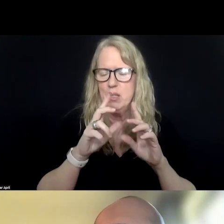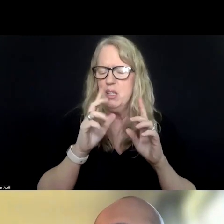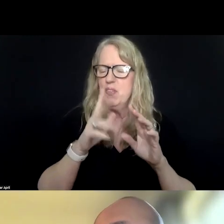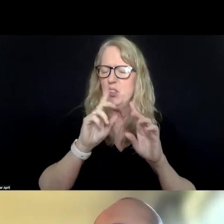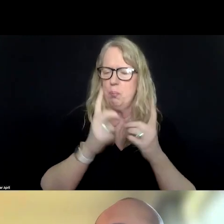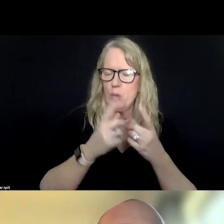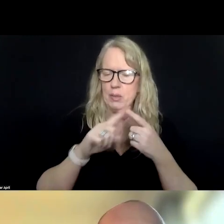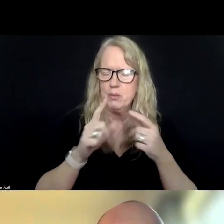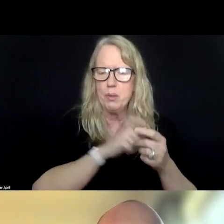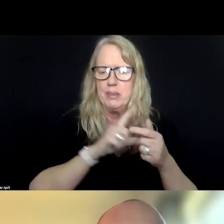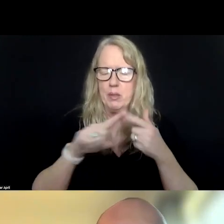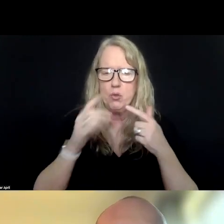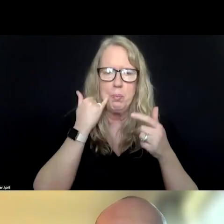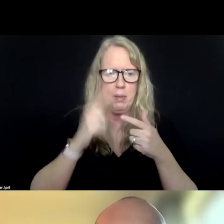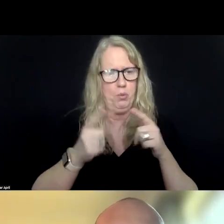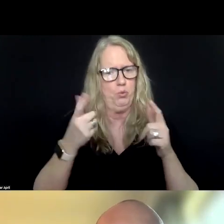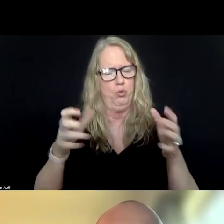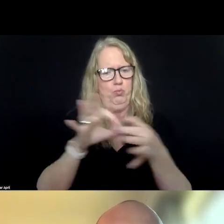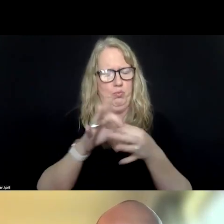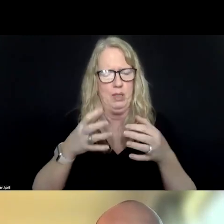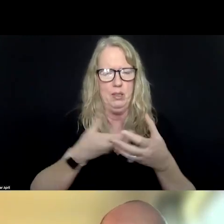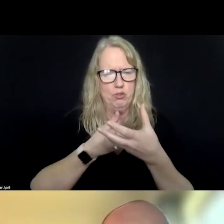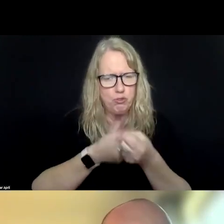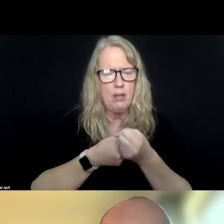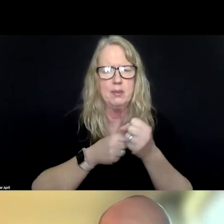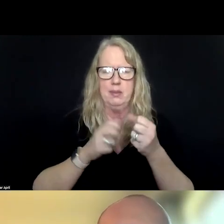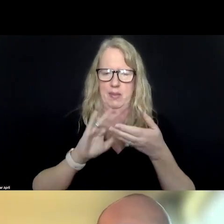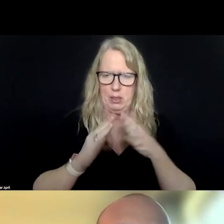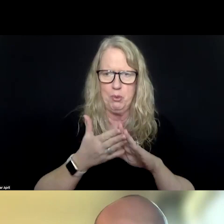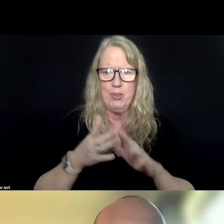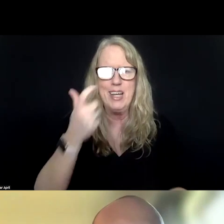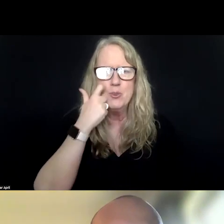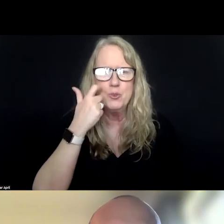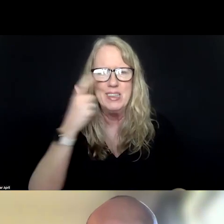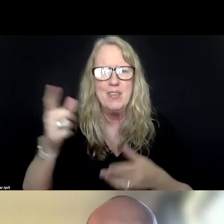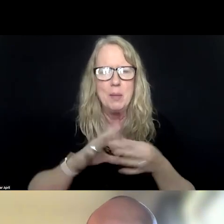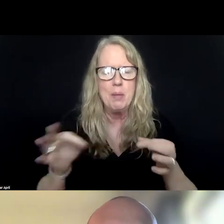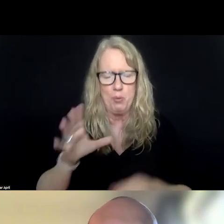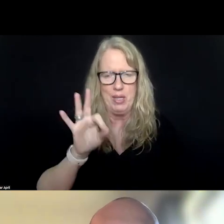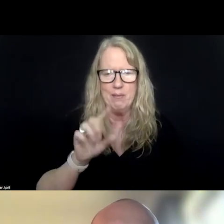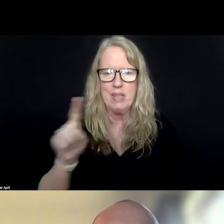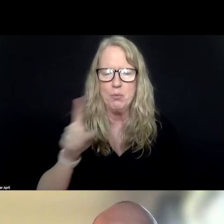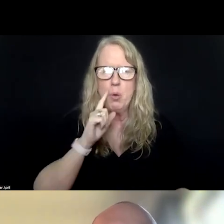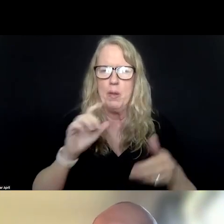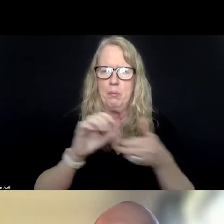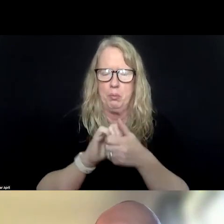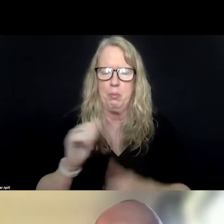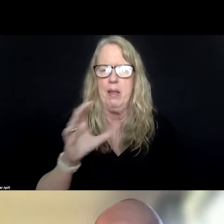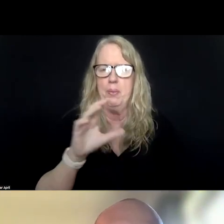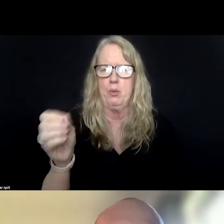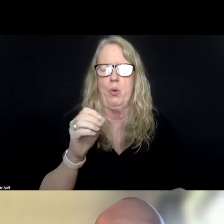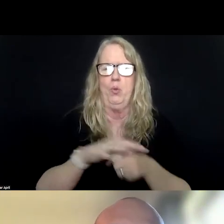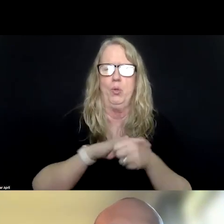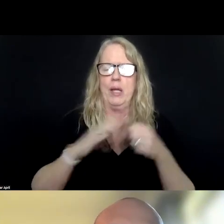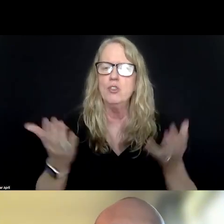in the community and generate that sense of trust. In addition, like Margie mentioned, we do have 911 partnerships and co-locations